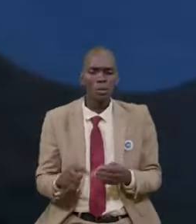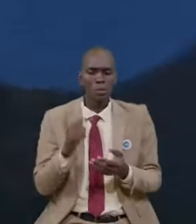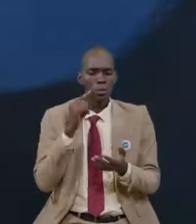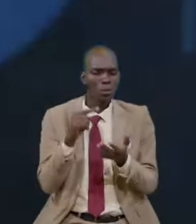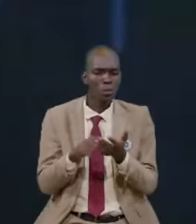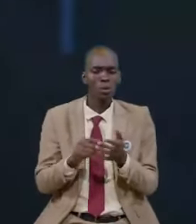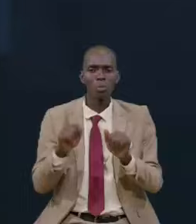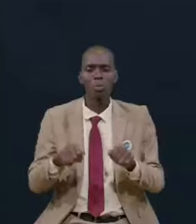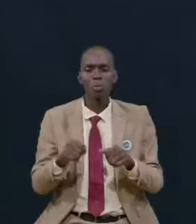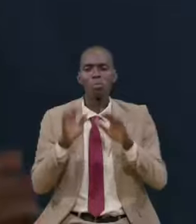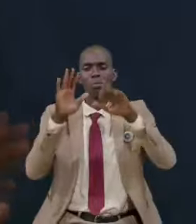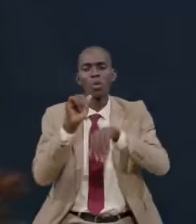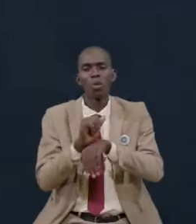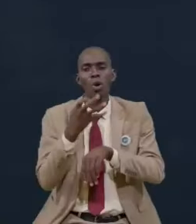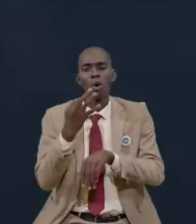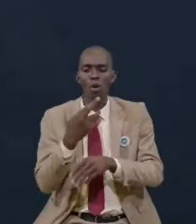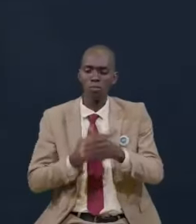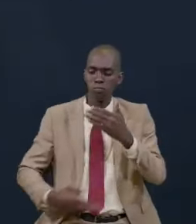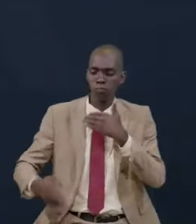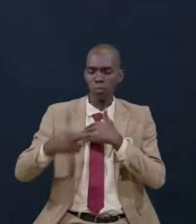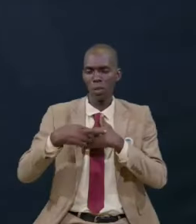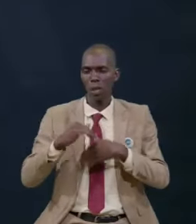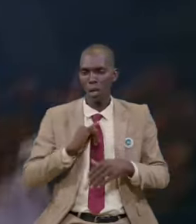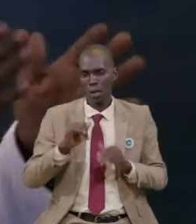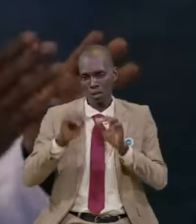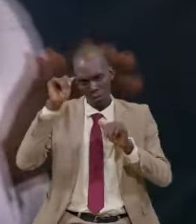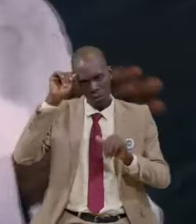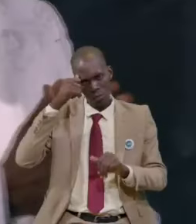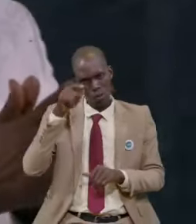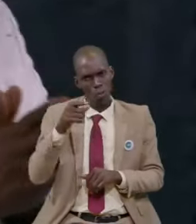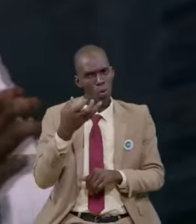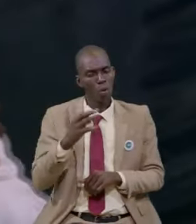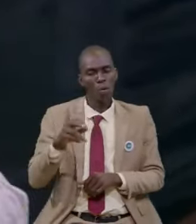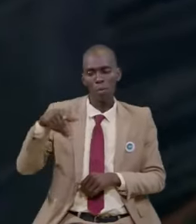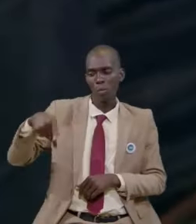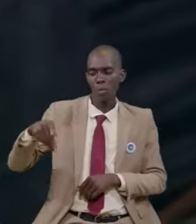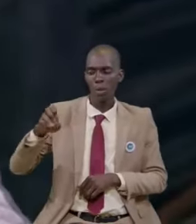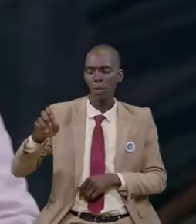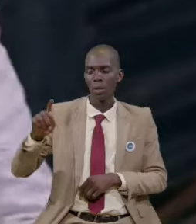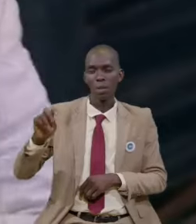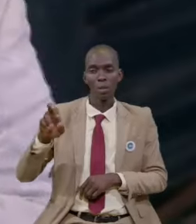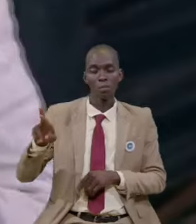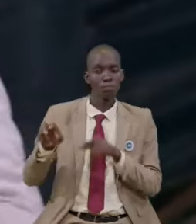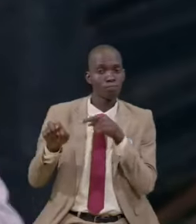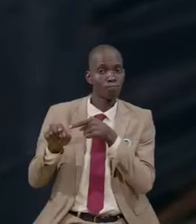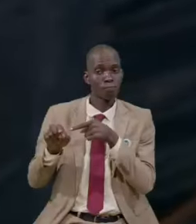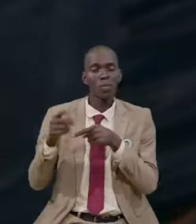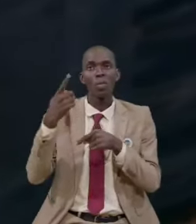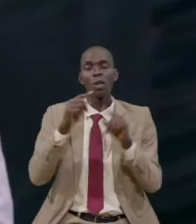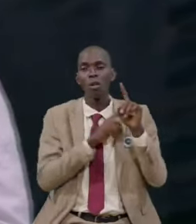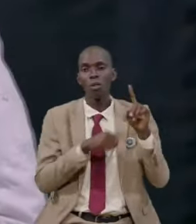remind you of Peter. This Peter, the Lord had told him, the spirit is